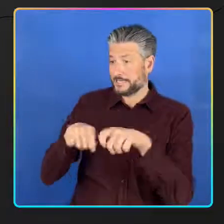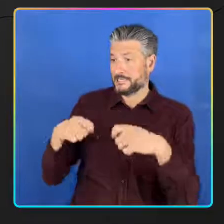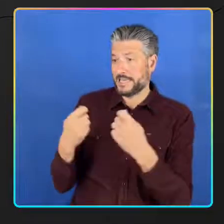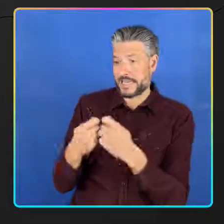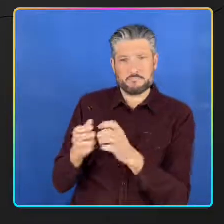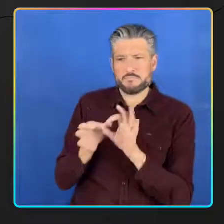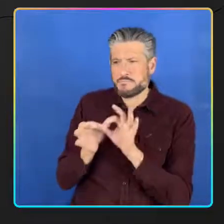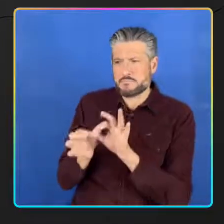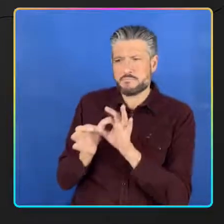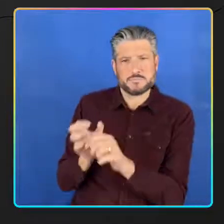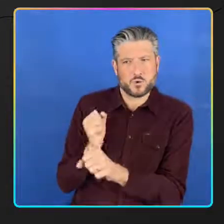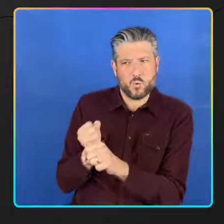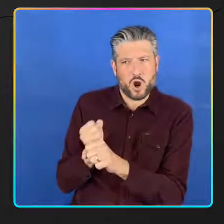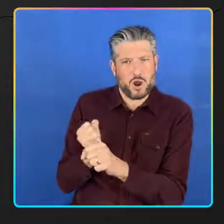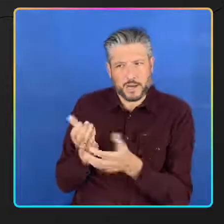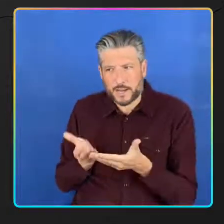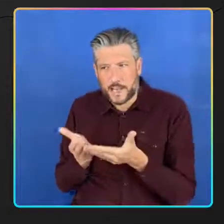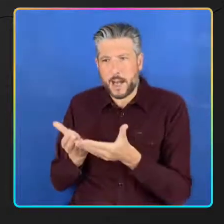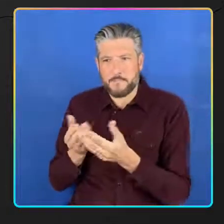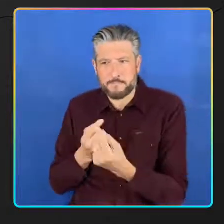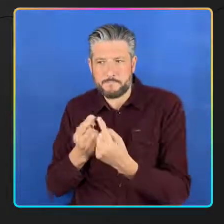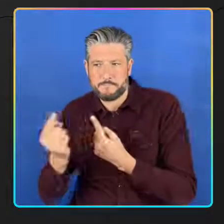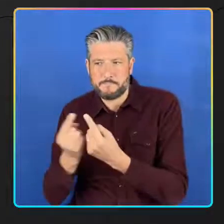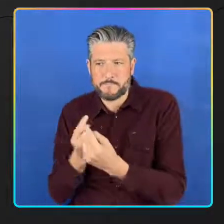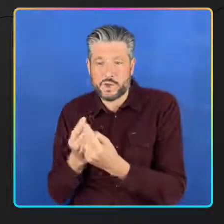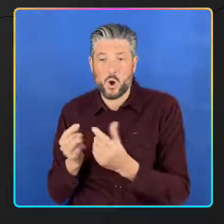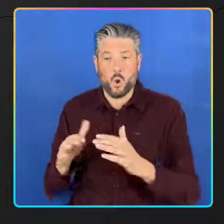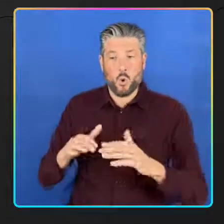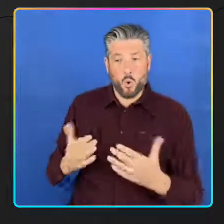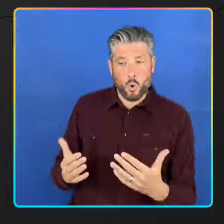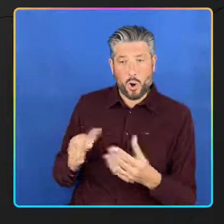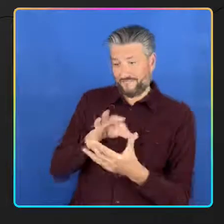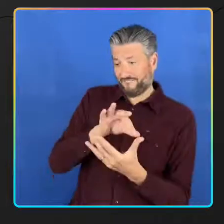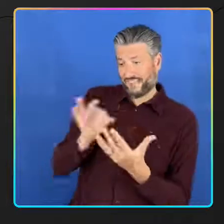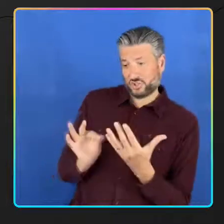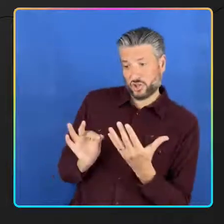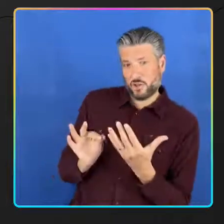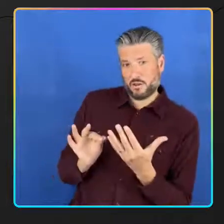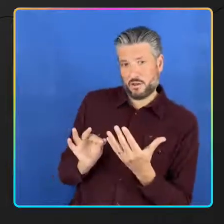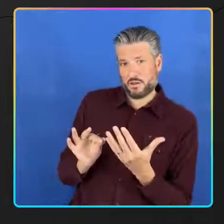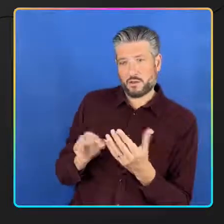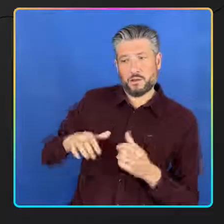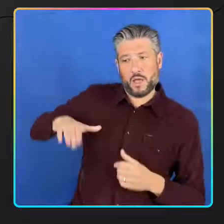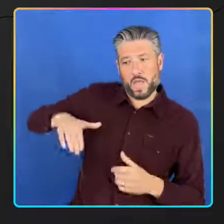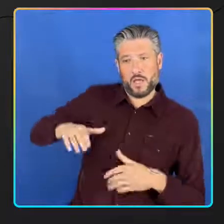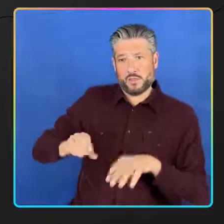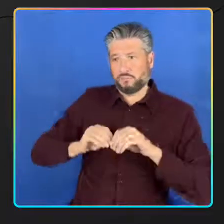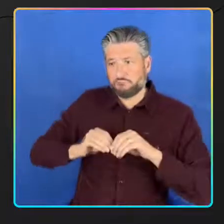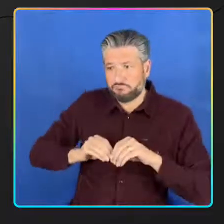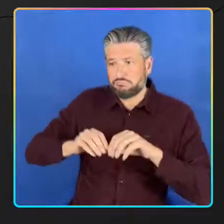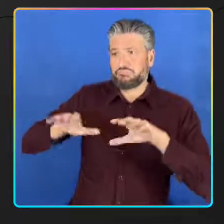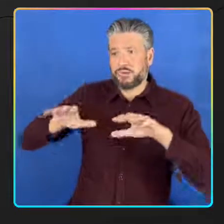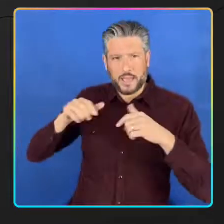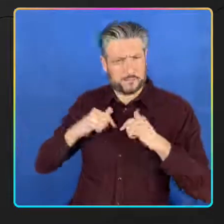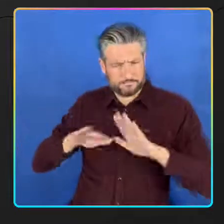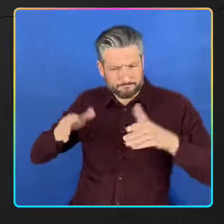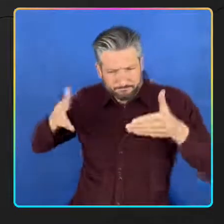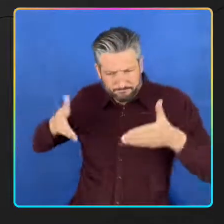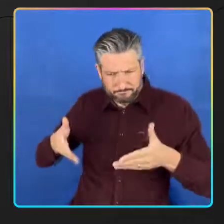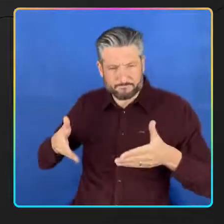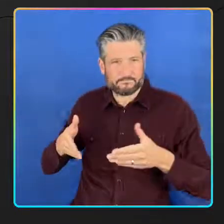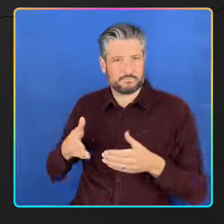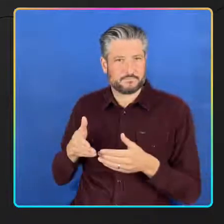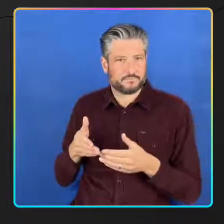isn't, maybe that it's not released yet, or maybe that it's just released and still like in